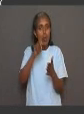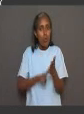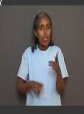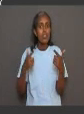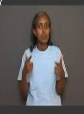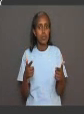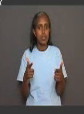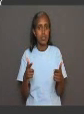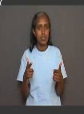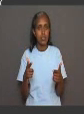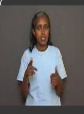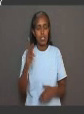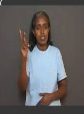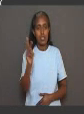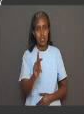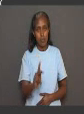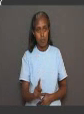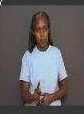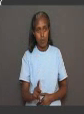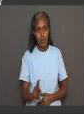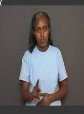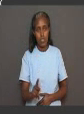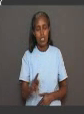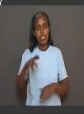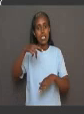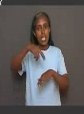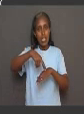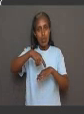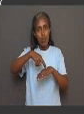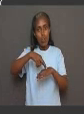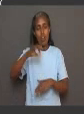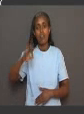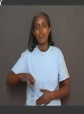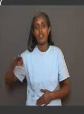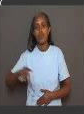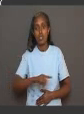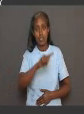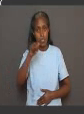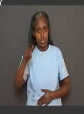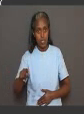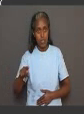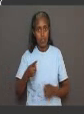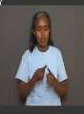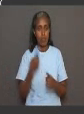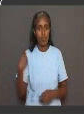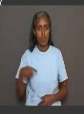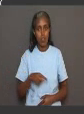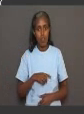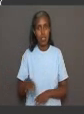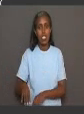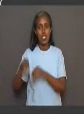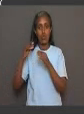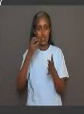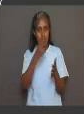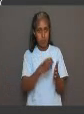happens when we plot the regular frequency curve for our students'